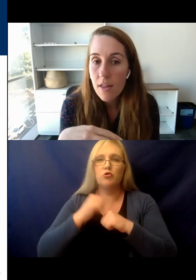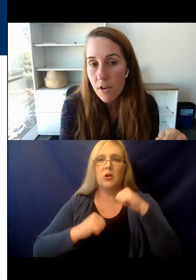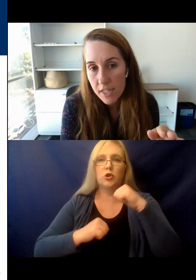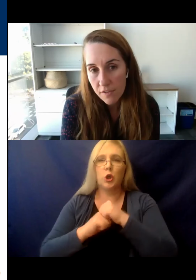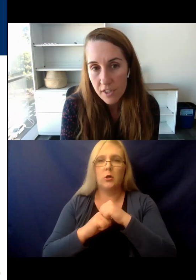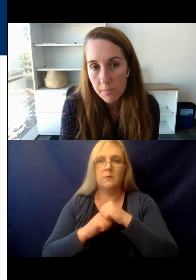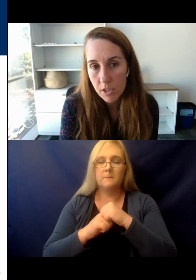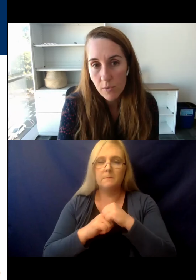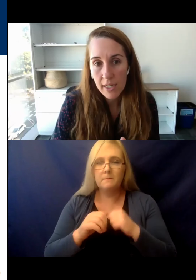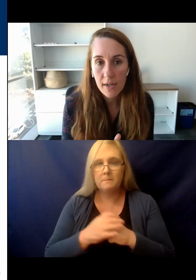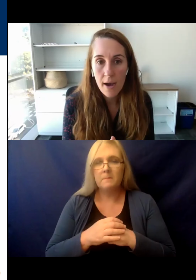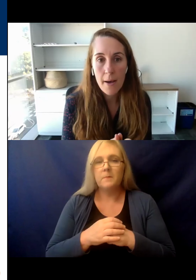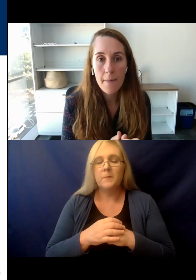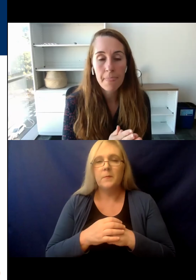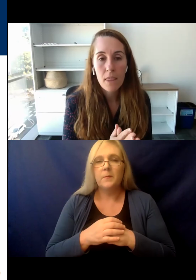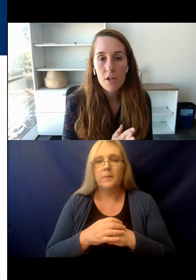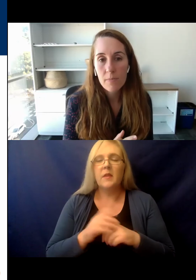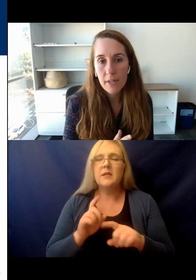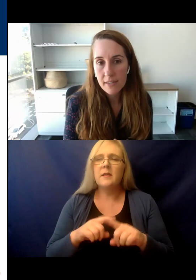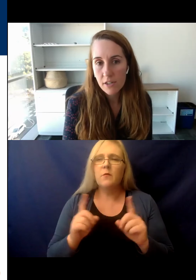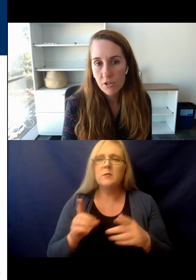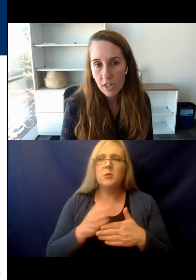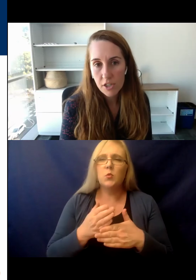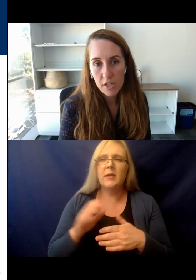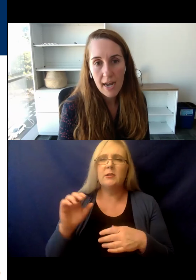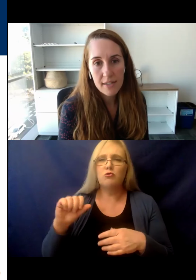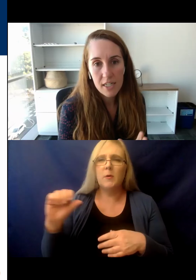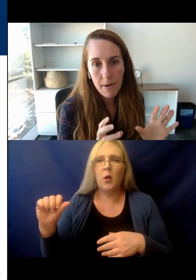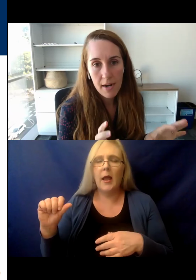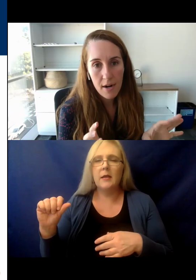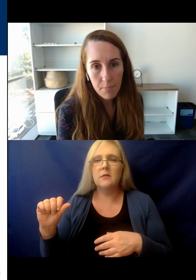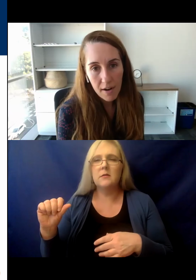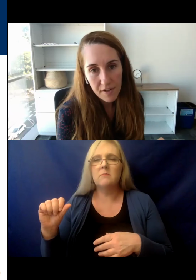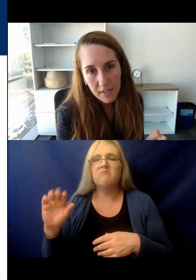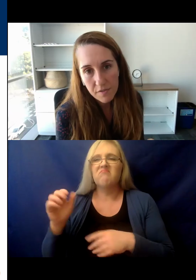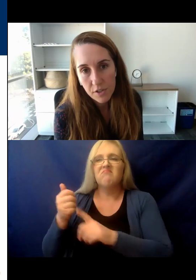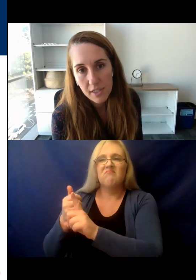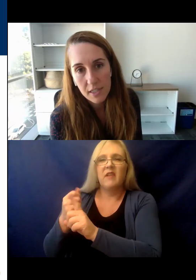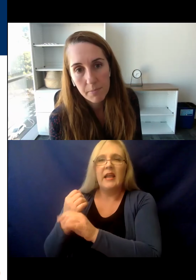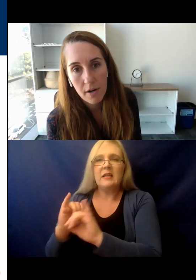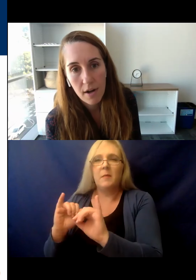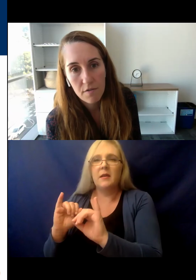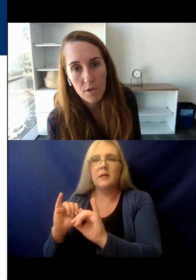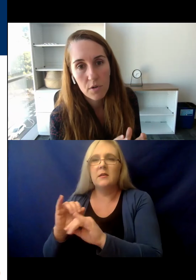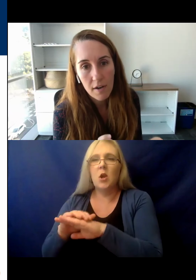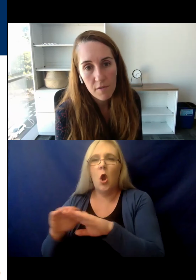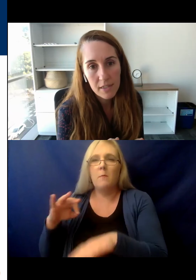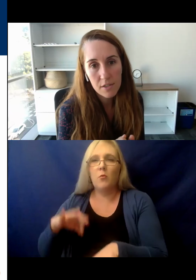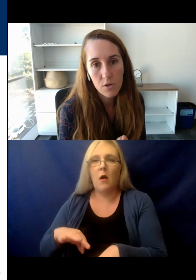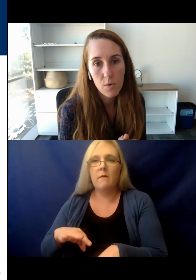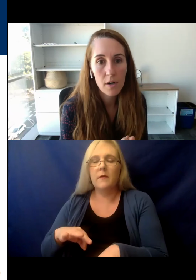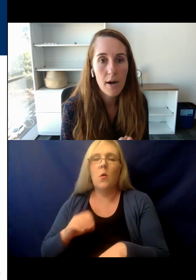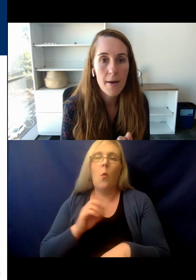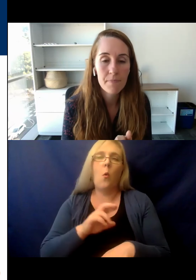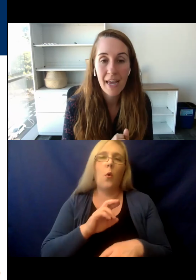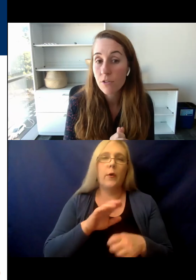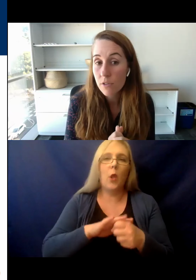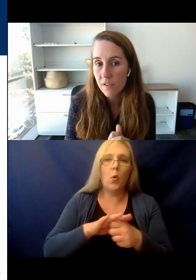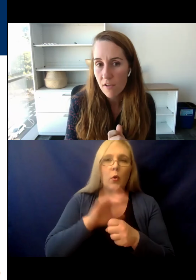about the difference between AAAs that are structured as independent nonprofits versus part of local governments